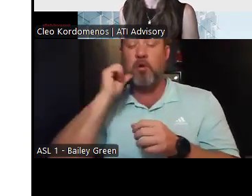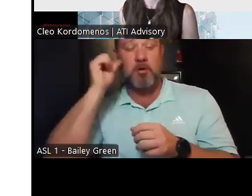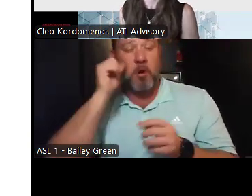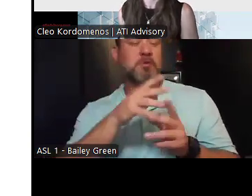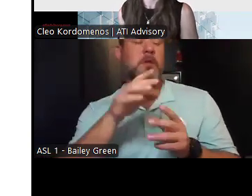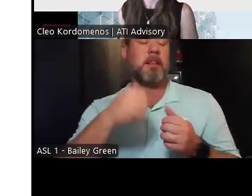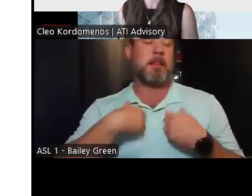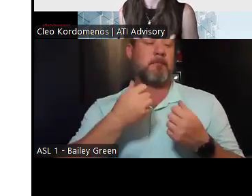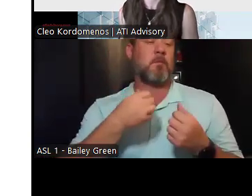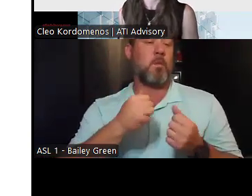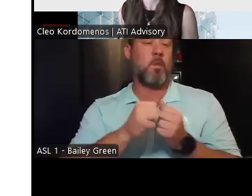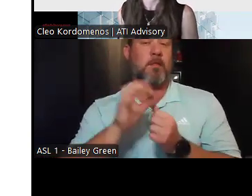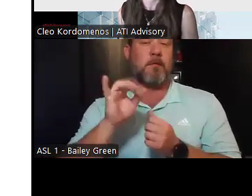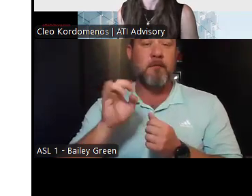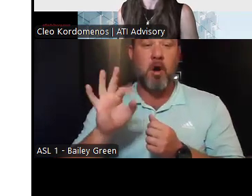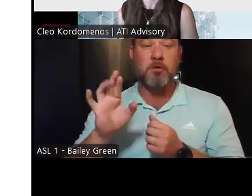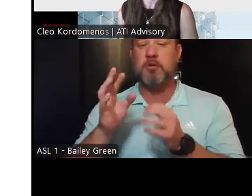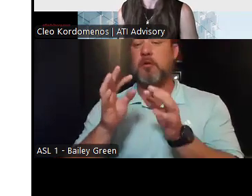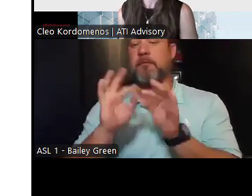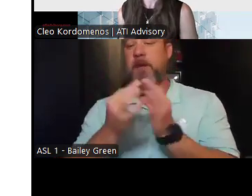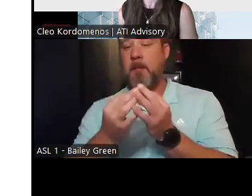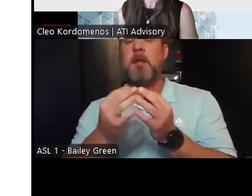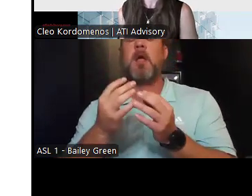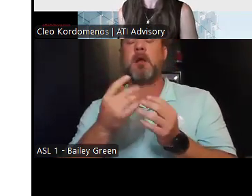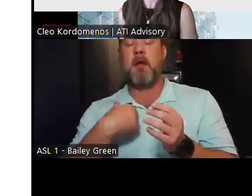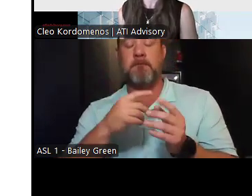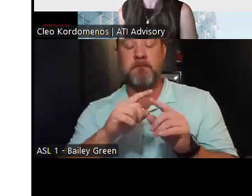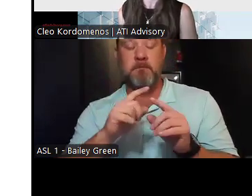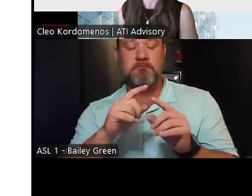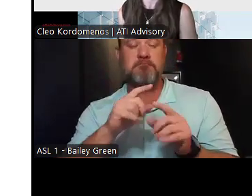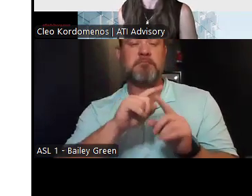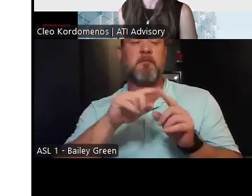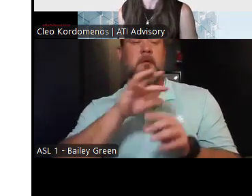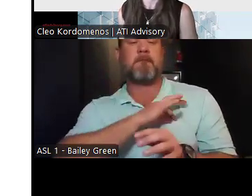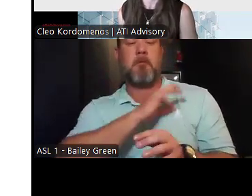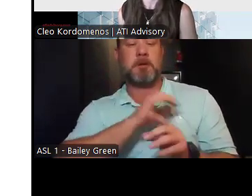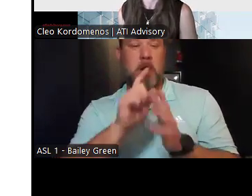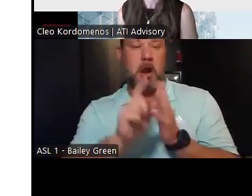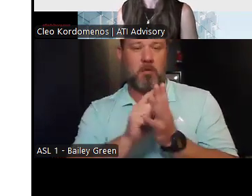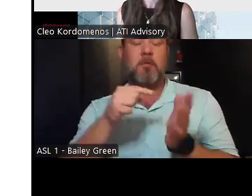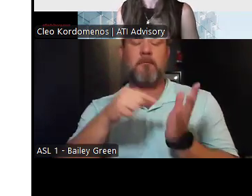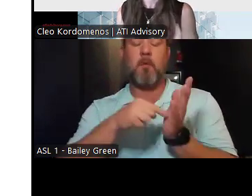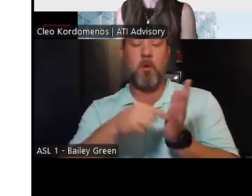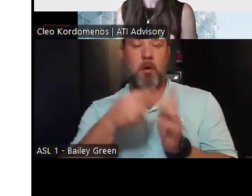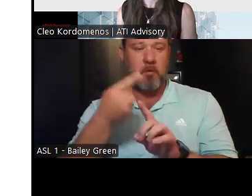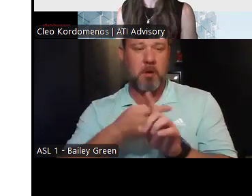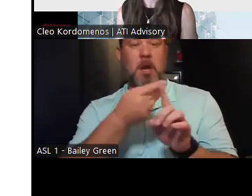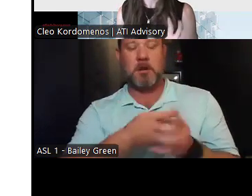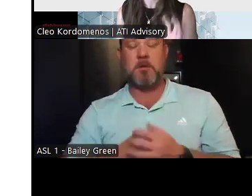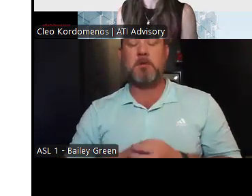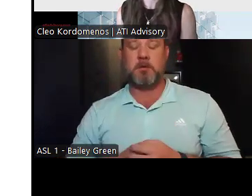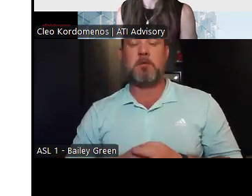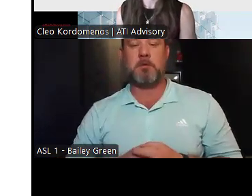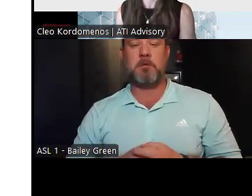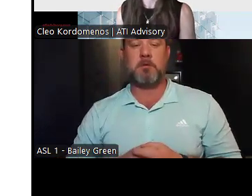foster families and contribute, a certain amount of volunteer hours each week in exchange for affordable rent. And so this is just